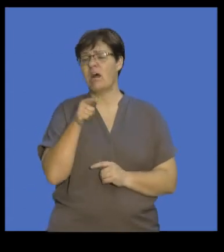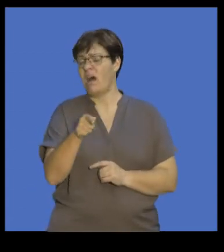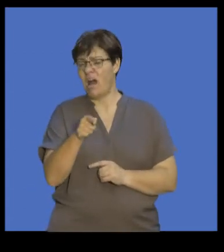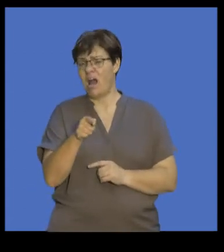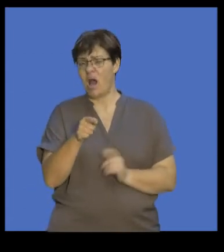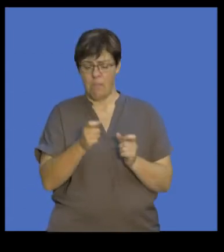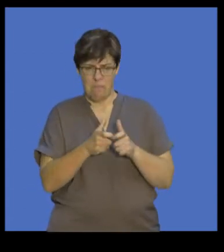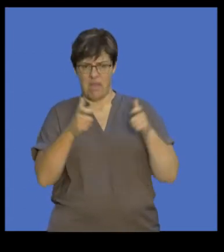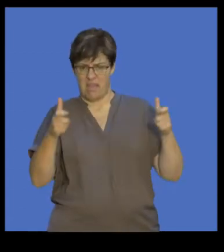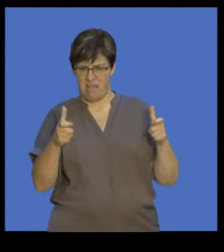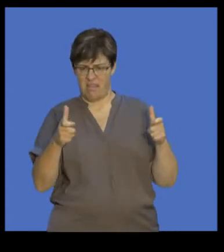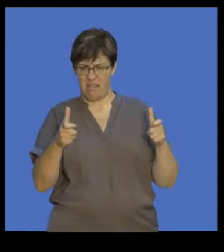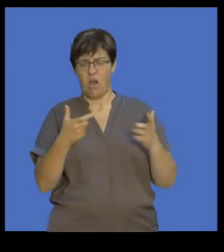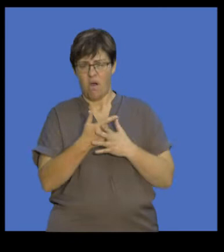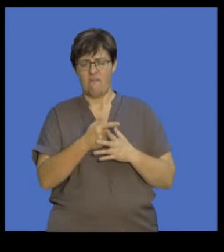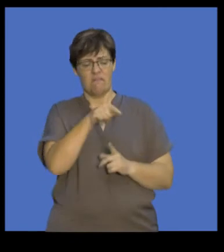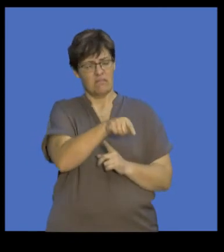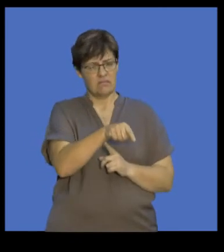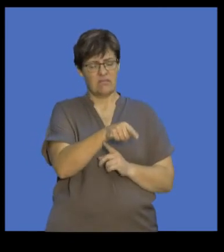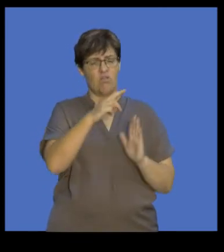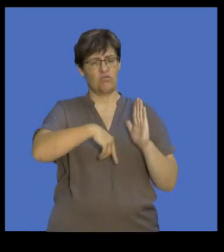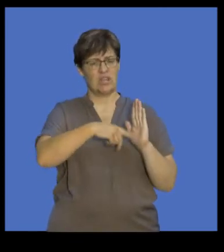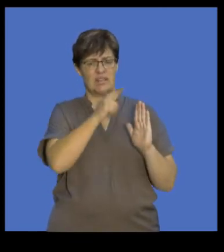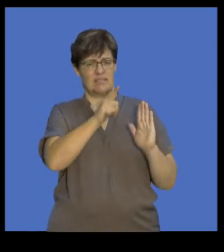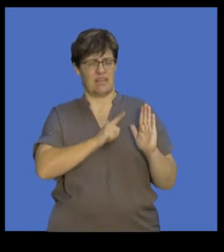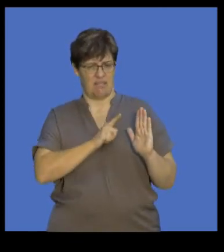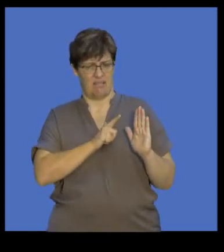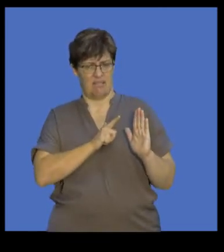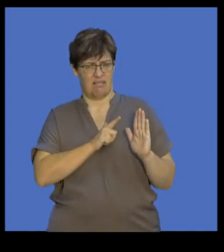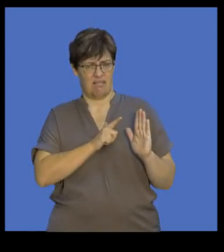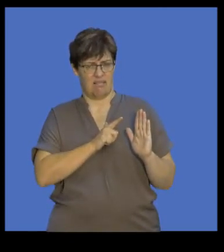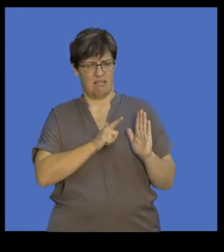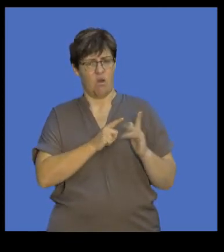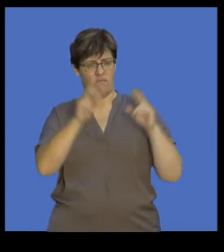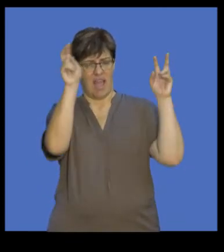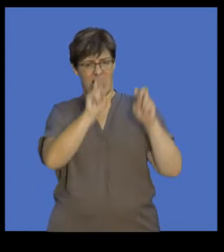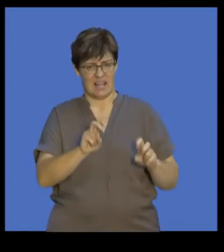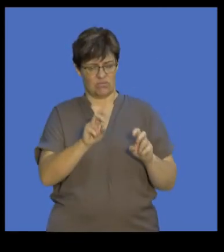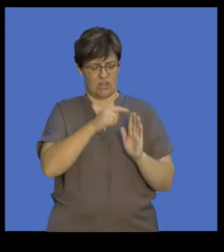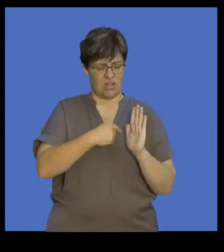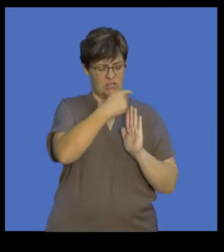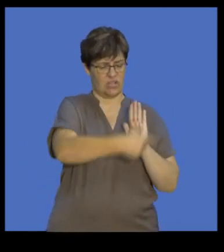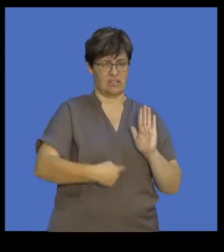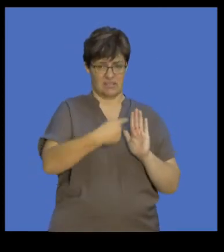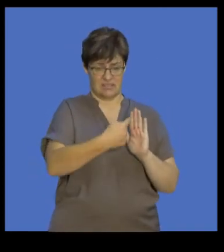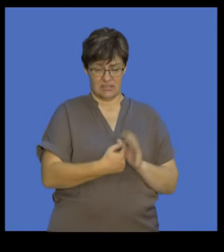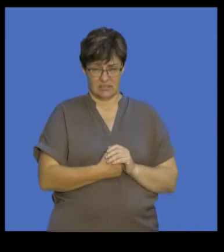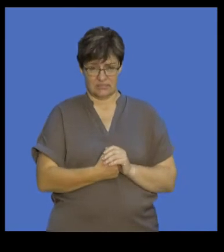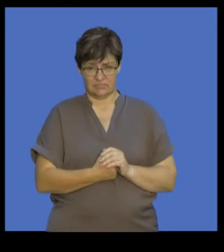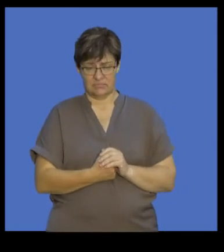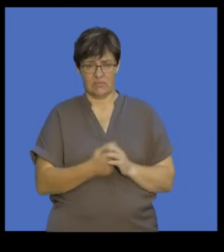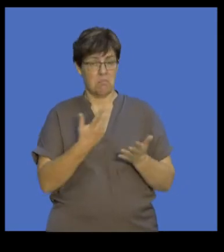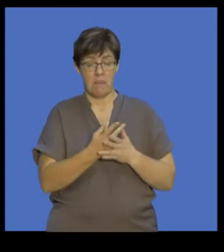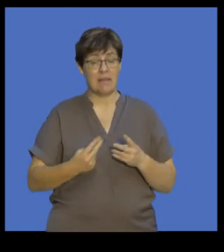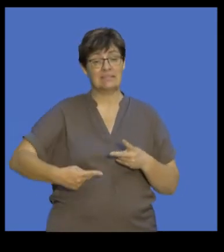the magnitude of the ammeter reading tell us about an electric circuit? And then secondly, what if there was